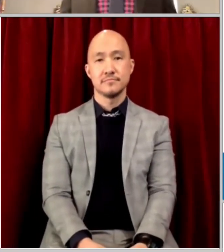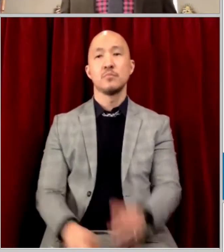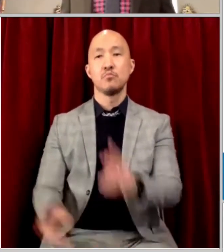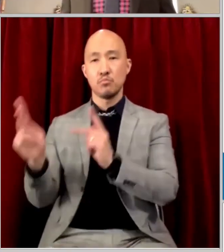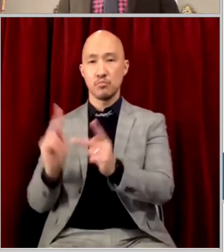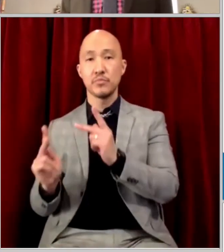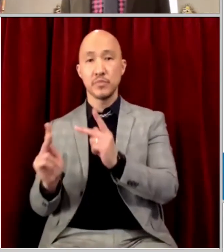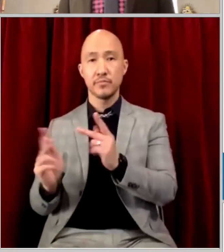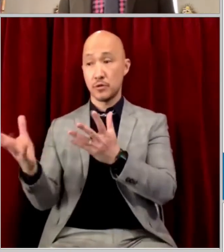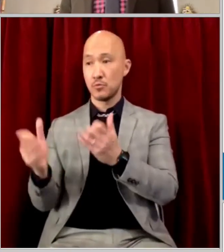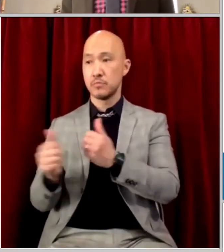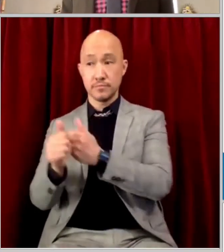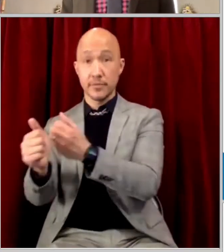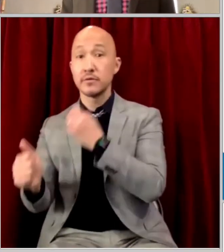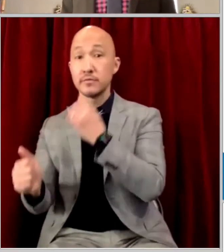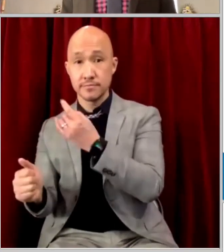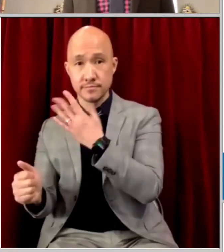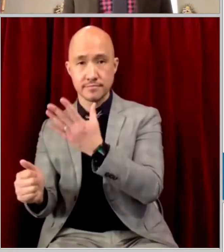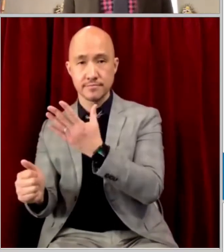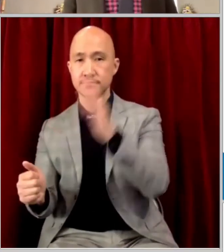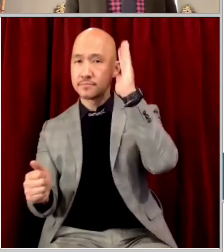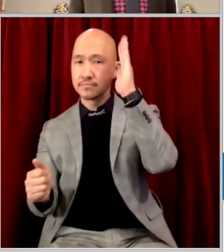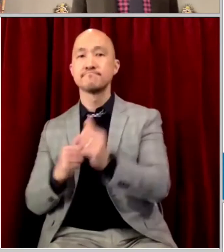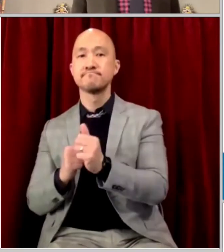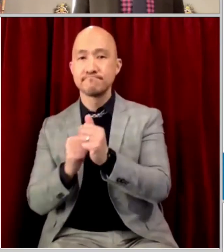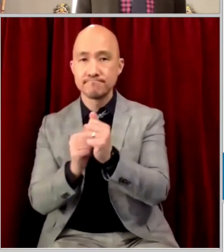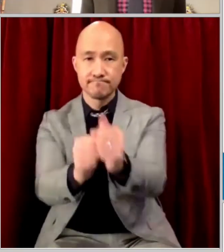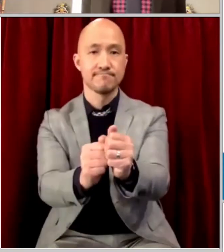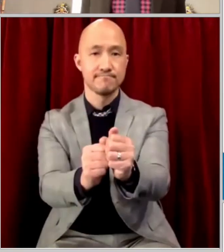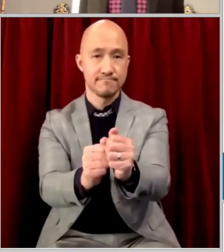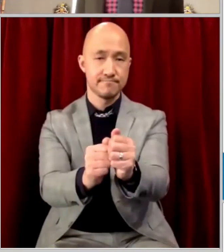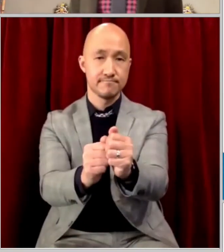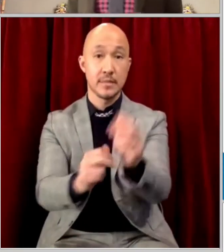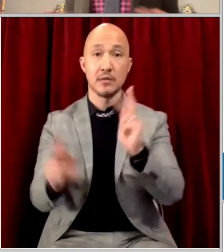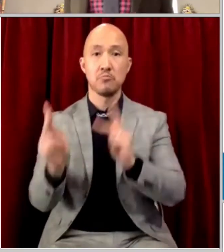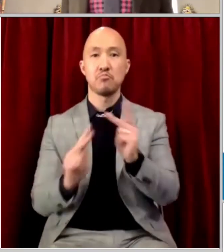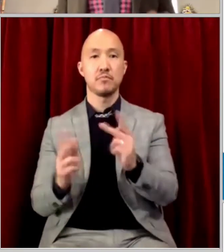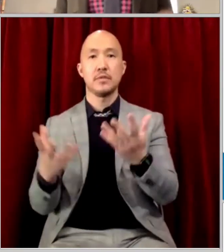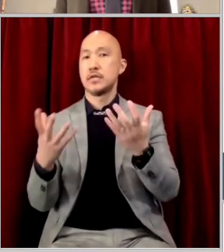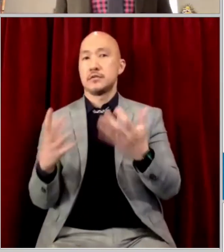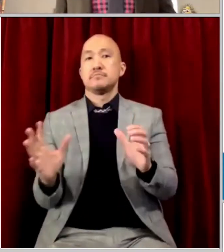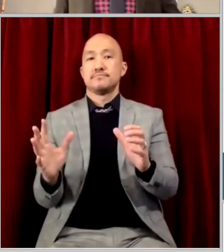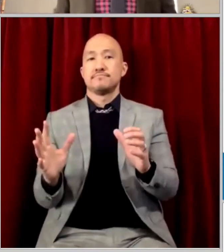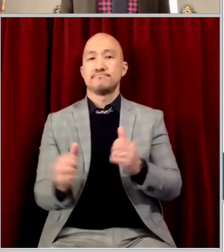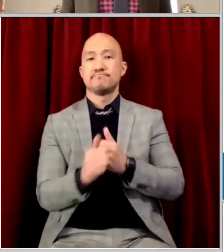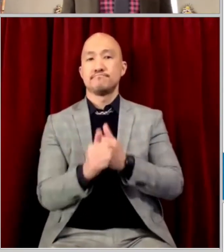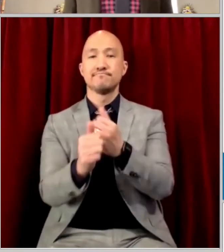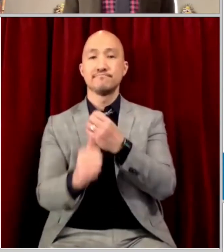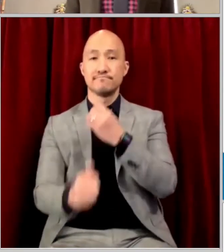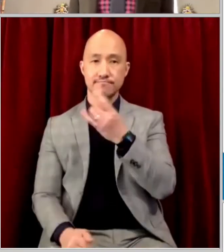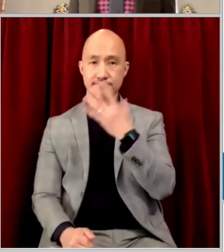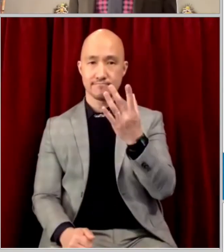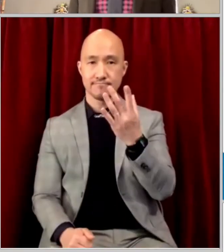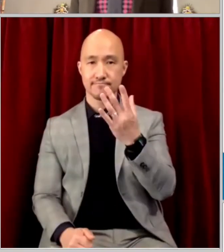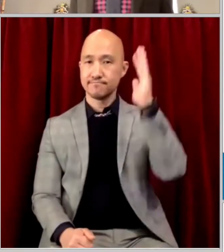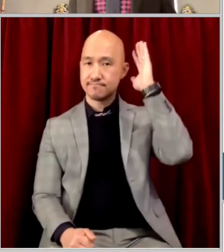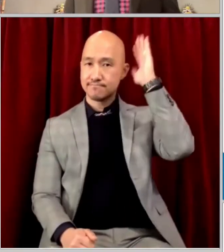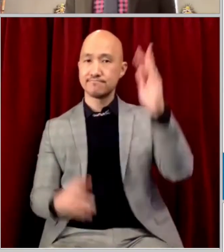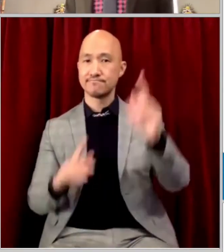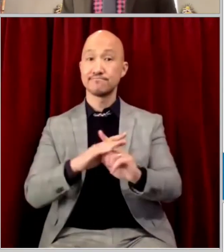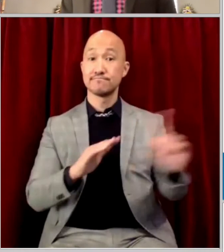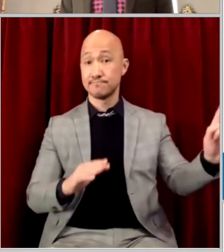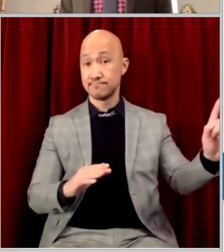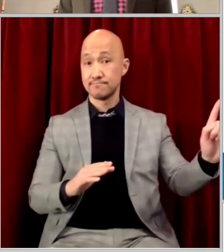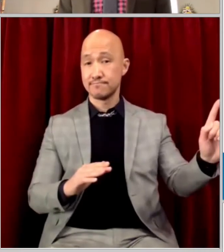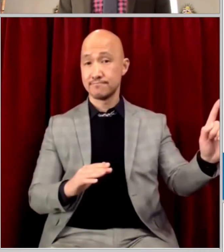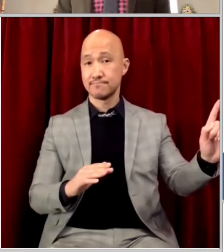the darkness is going to run away. And that's sometimes a hard pill to swallow, but it is